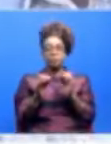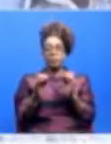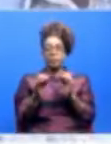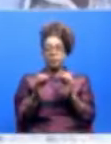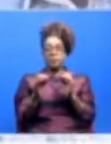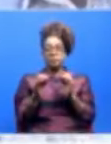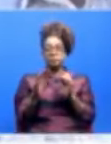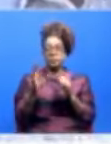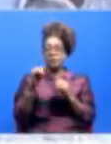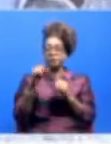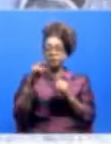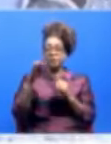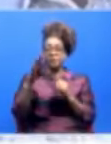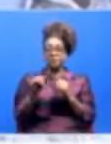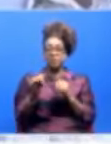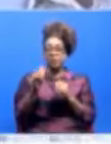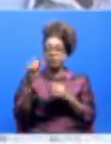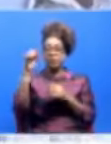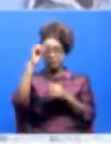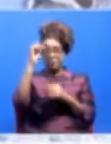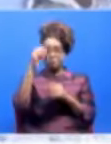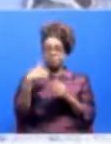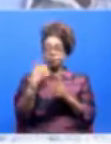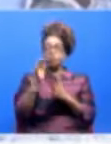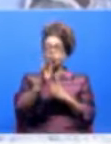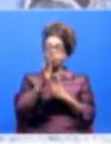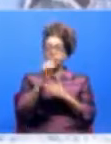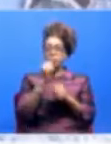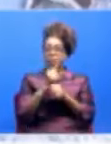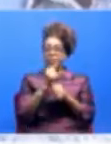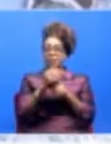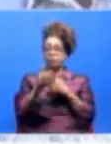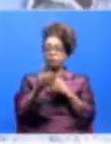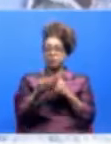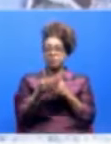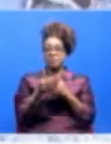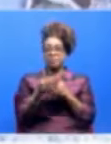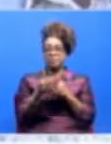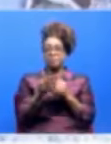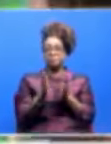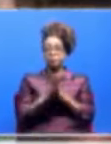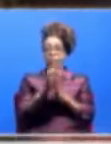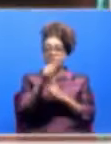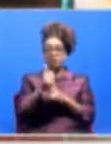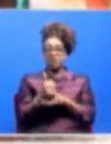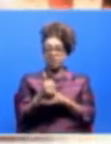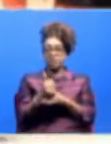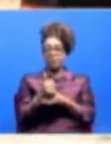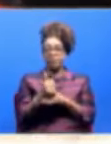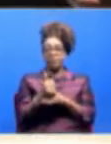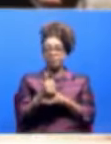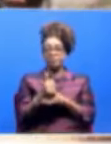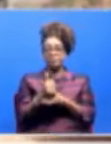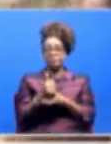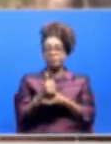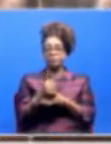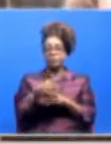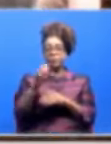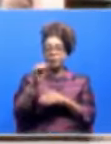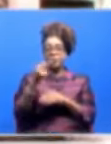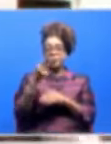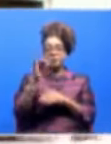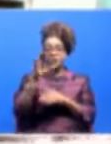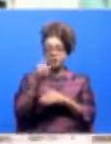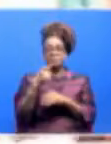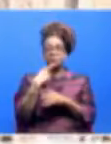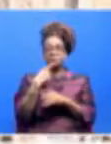the agencies of government, I want to urge you to work closely with each other. According to Shisia, the